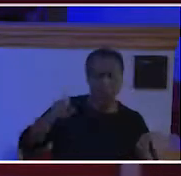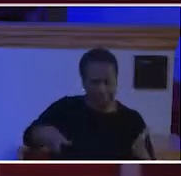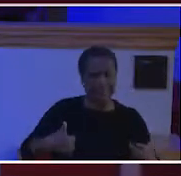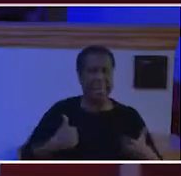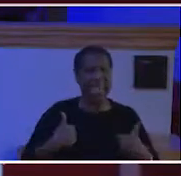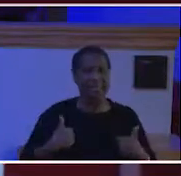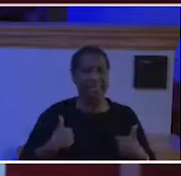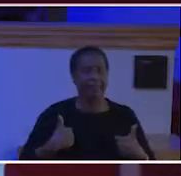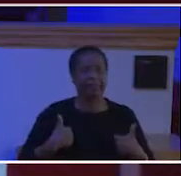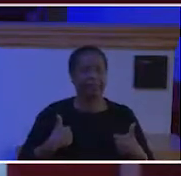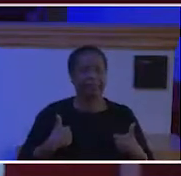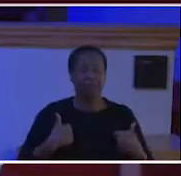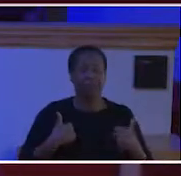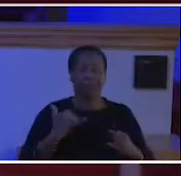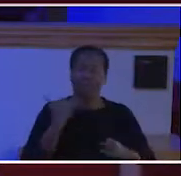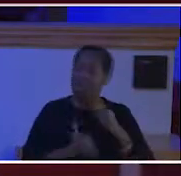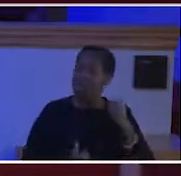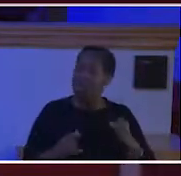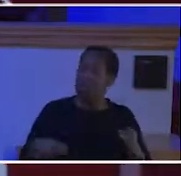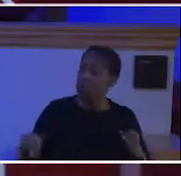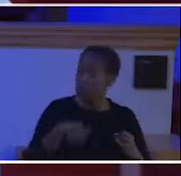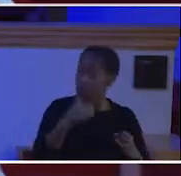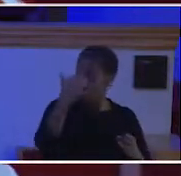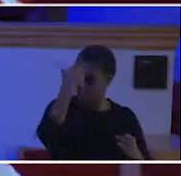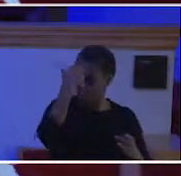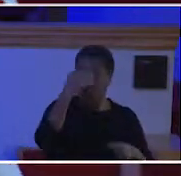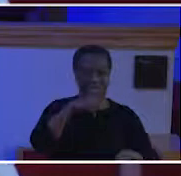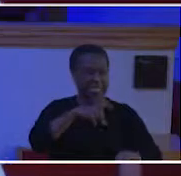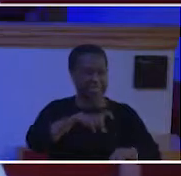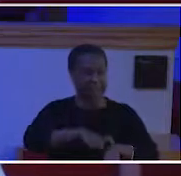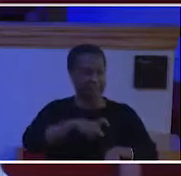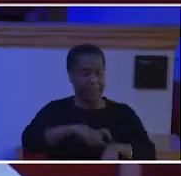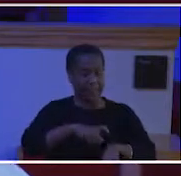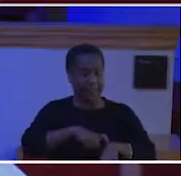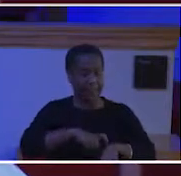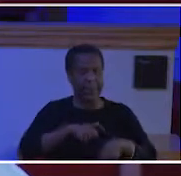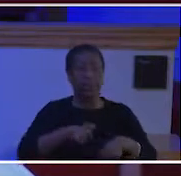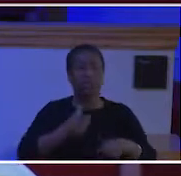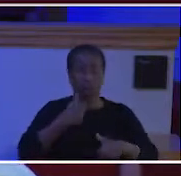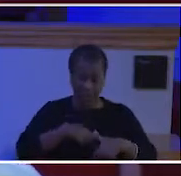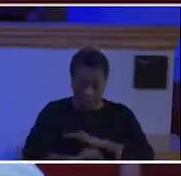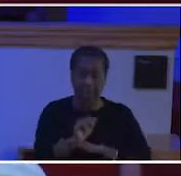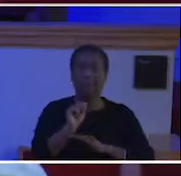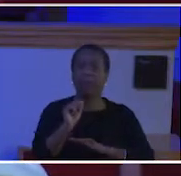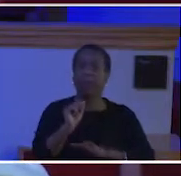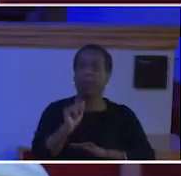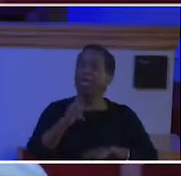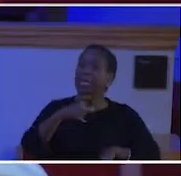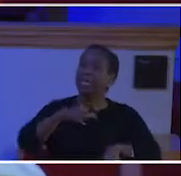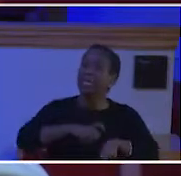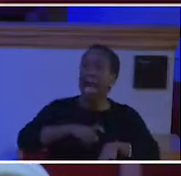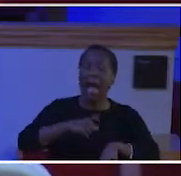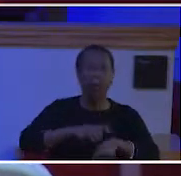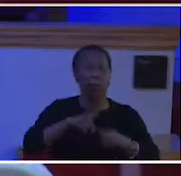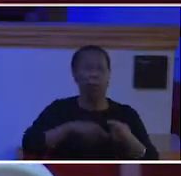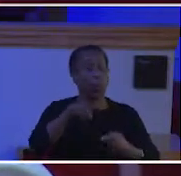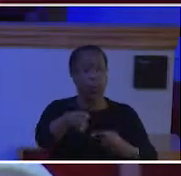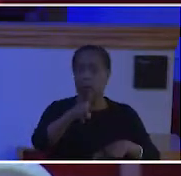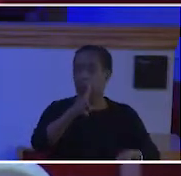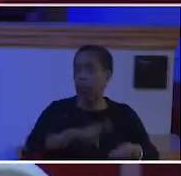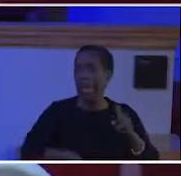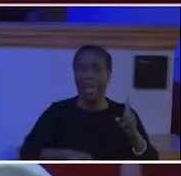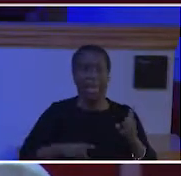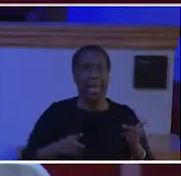then finally, you know it's time to give birth. It's time when you can't stand